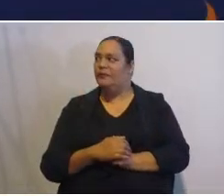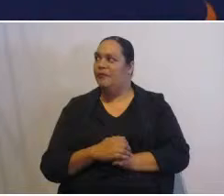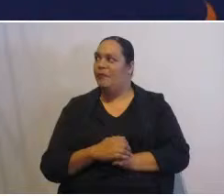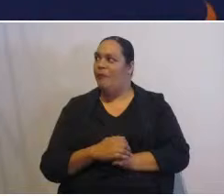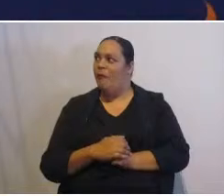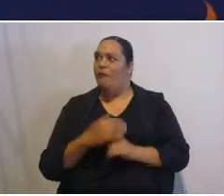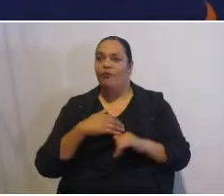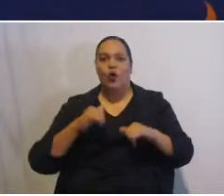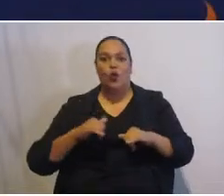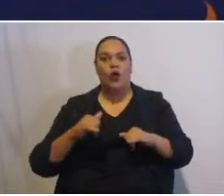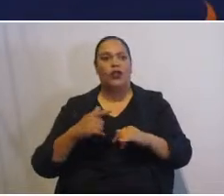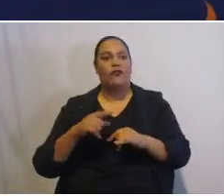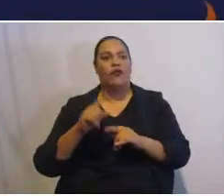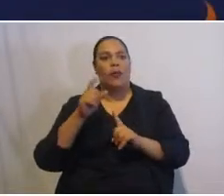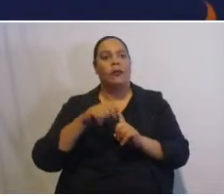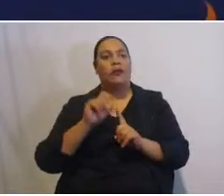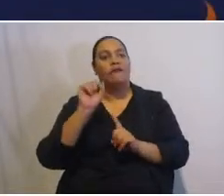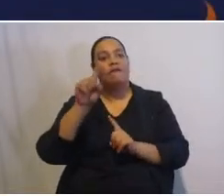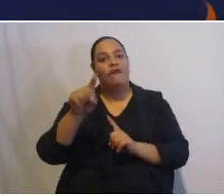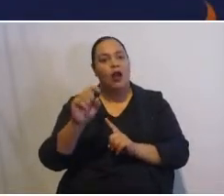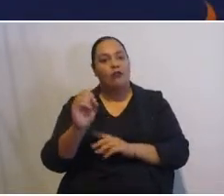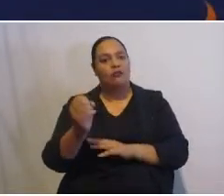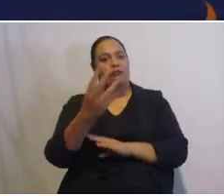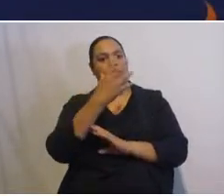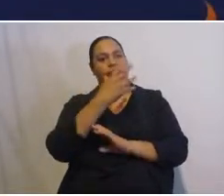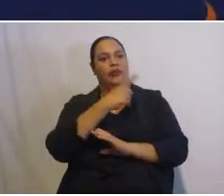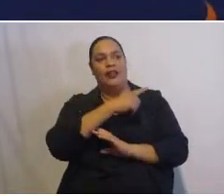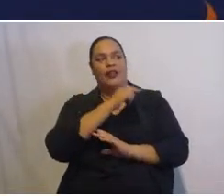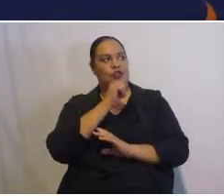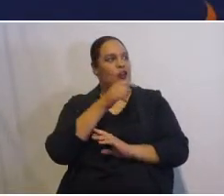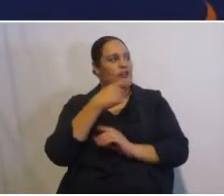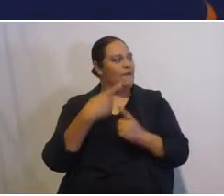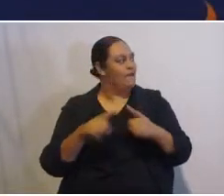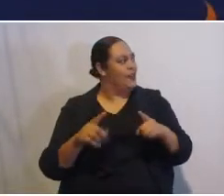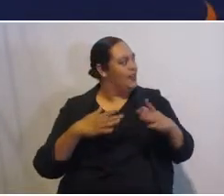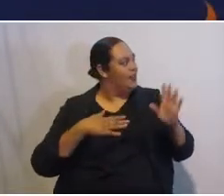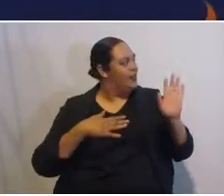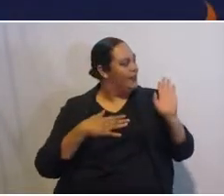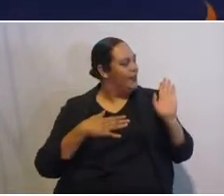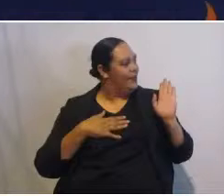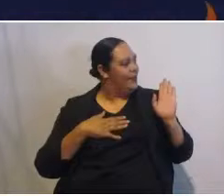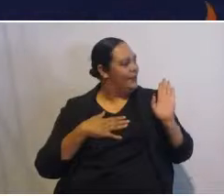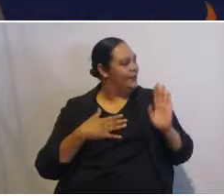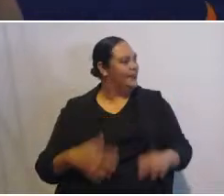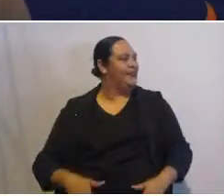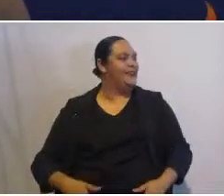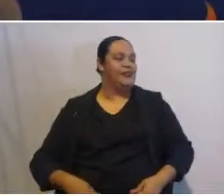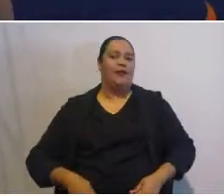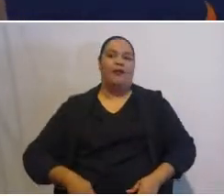We're waiting for Gerald at the back because that's not us on the screen.